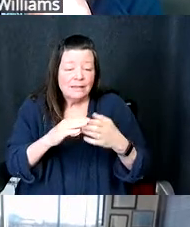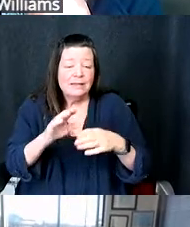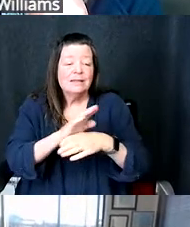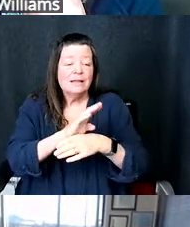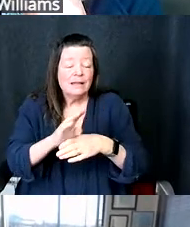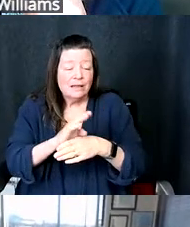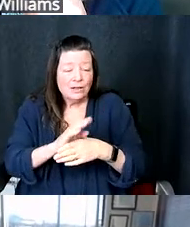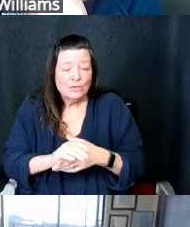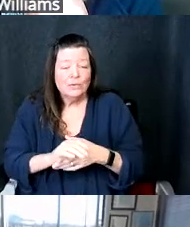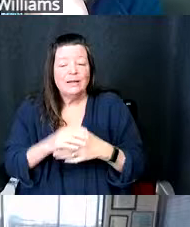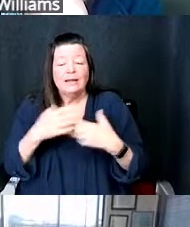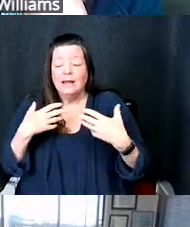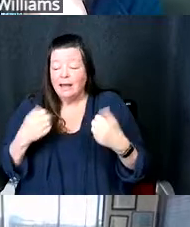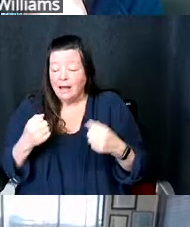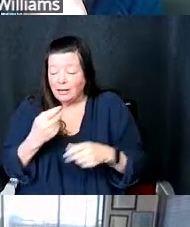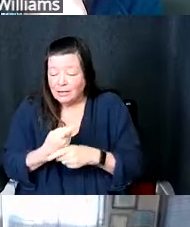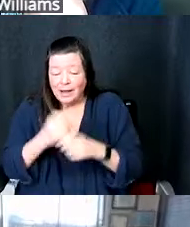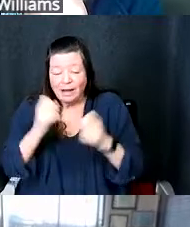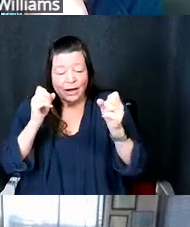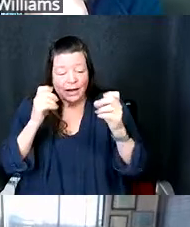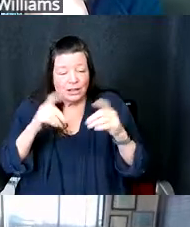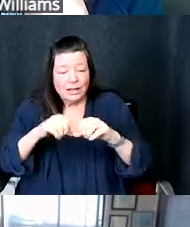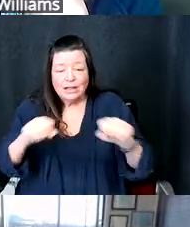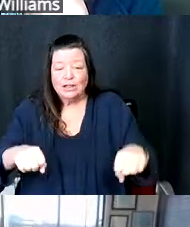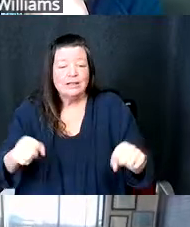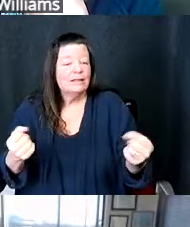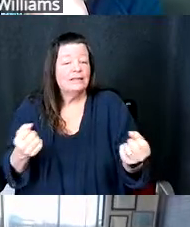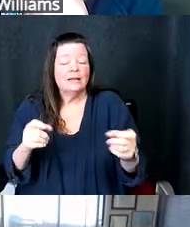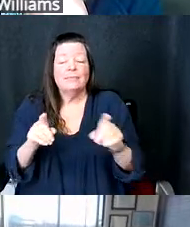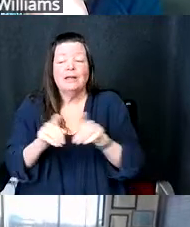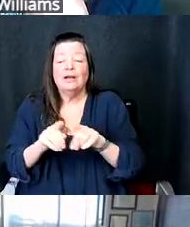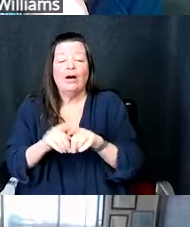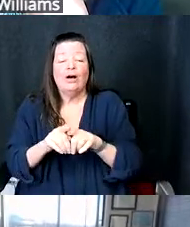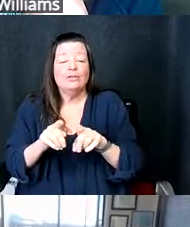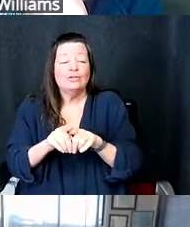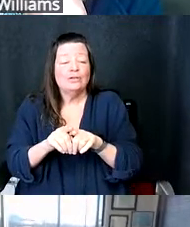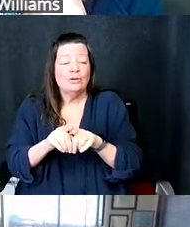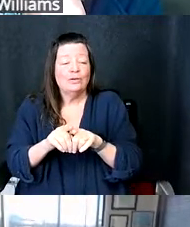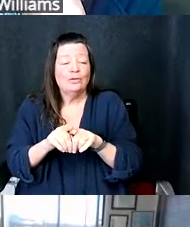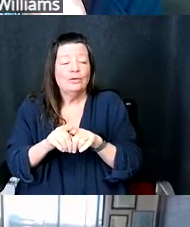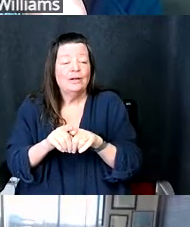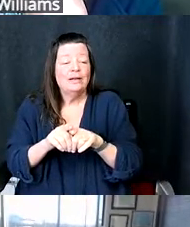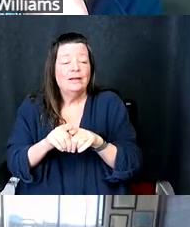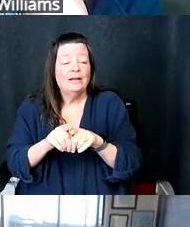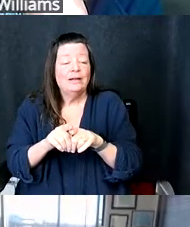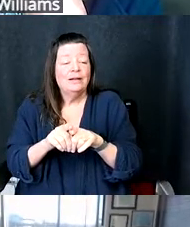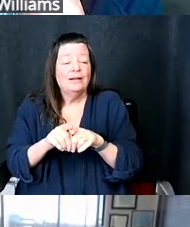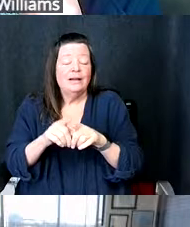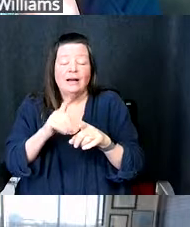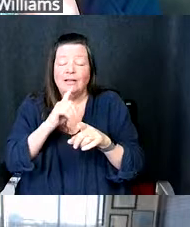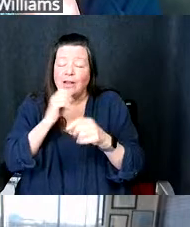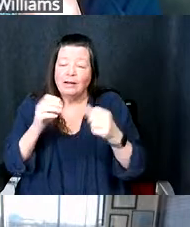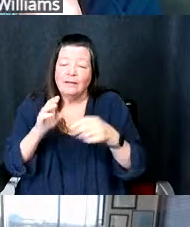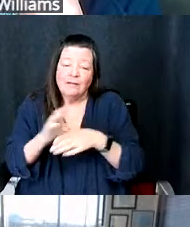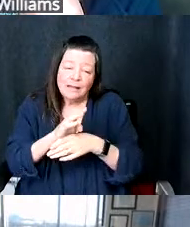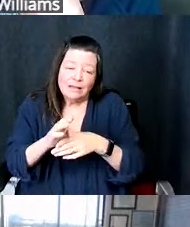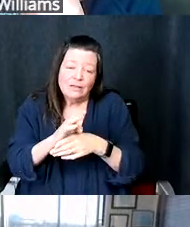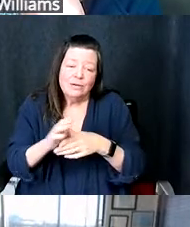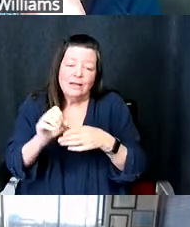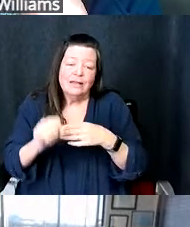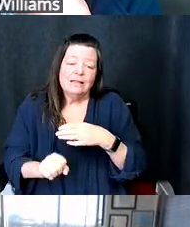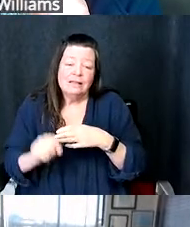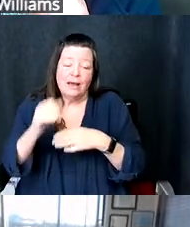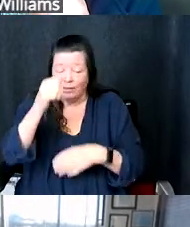world-class healthcare, education systems, and also was known as the industrial hub of South India, but it was a mix of